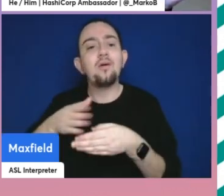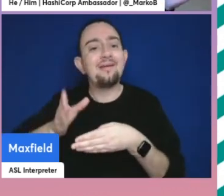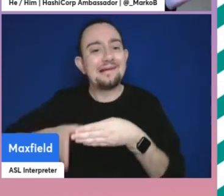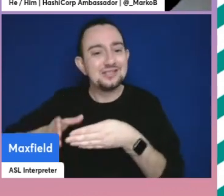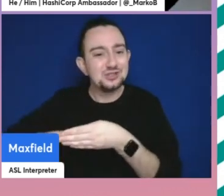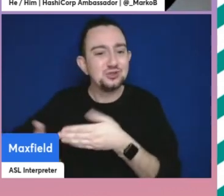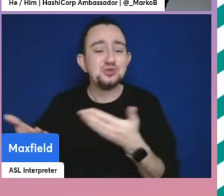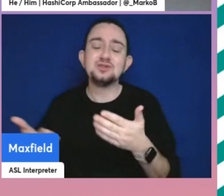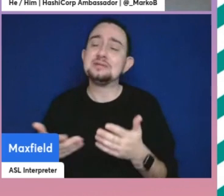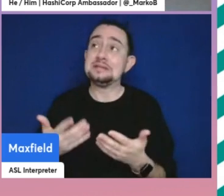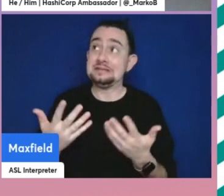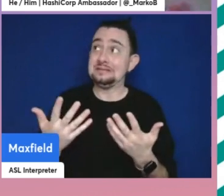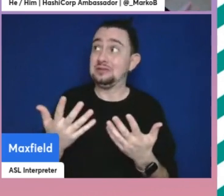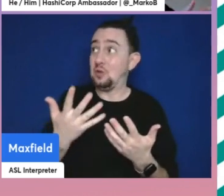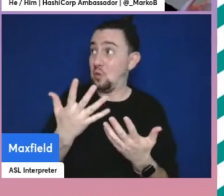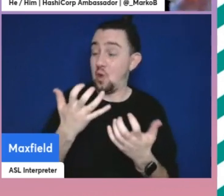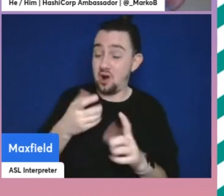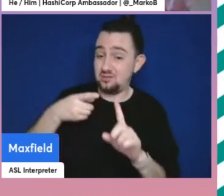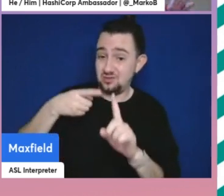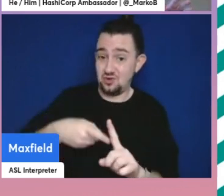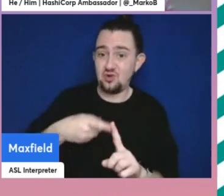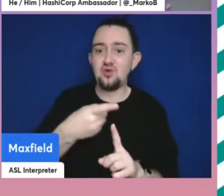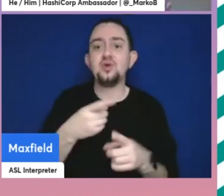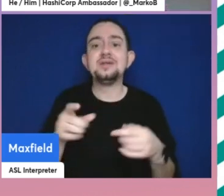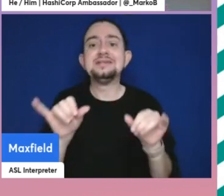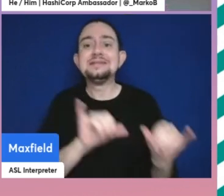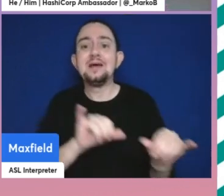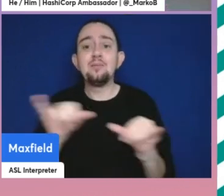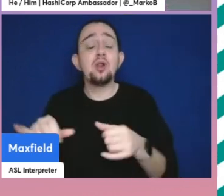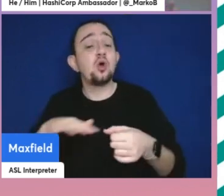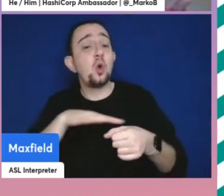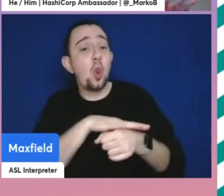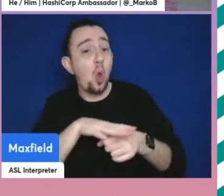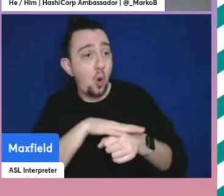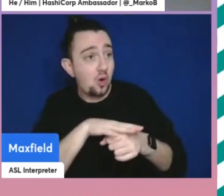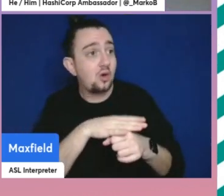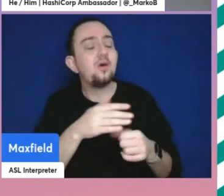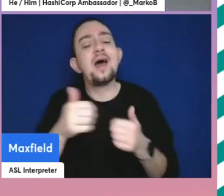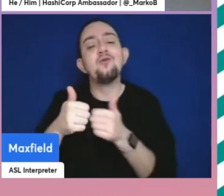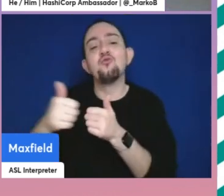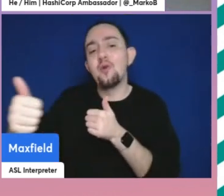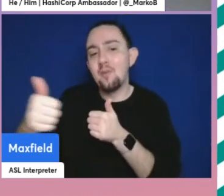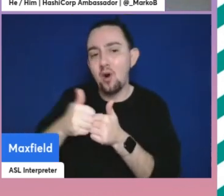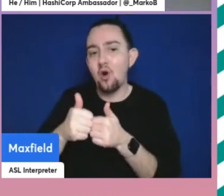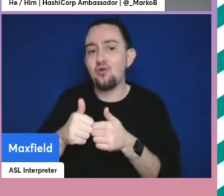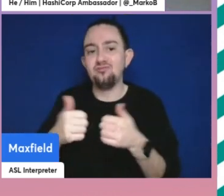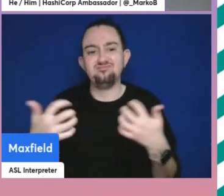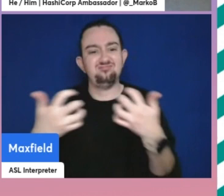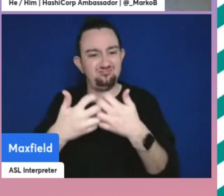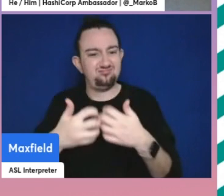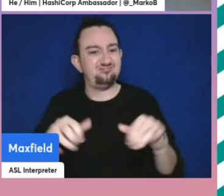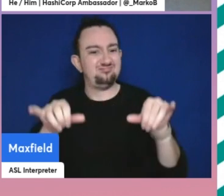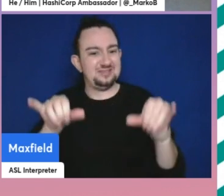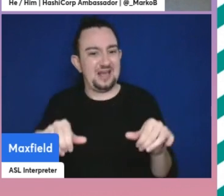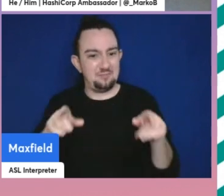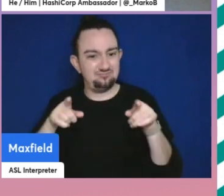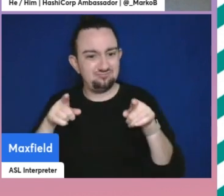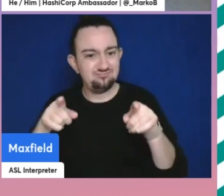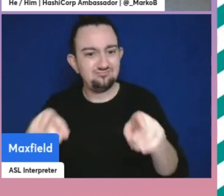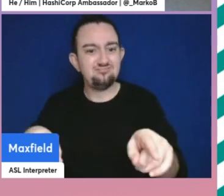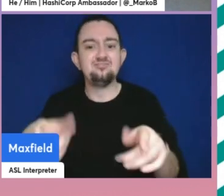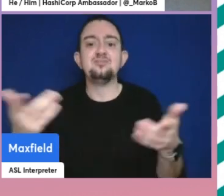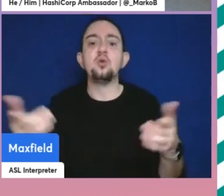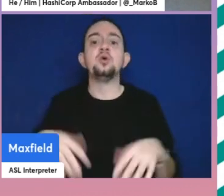tests executed in a similar way locally as well as remotely. Or if you're using, a SaaS system such as